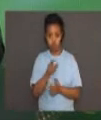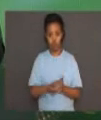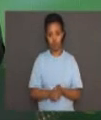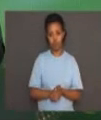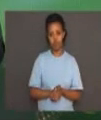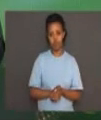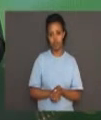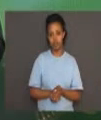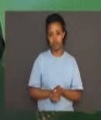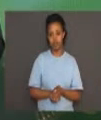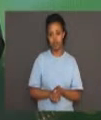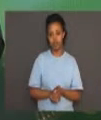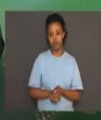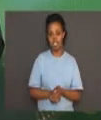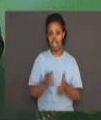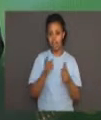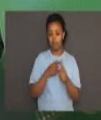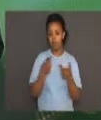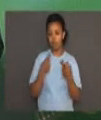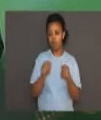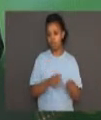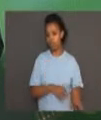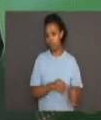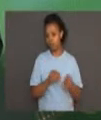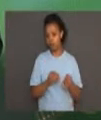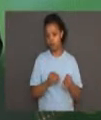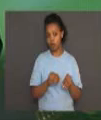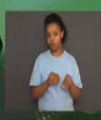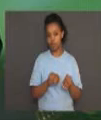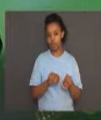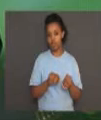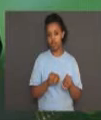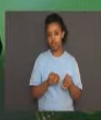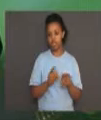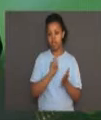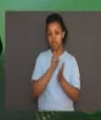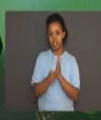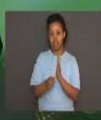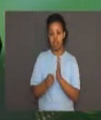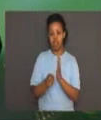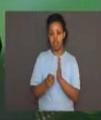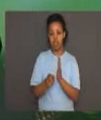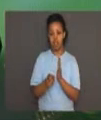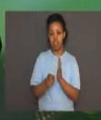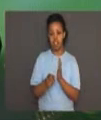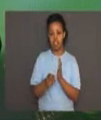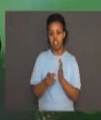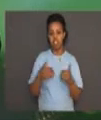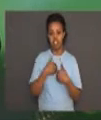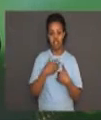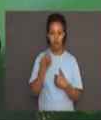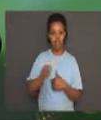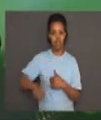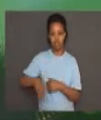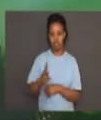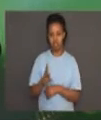traits? For our first activity, write down an example of an animal or